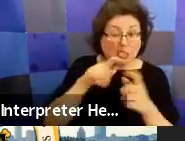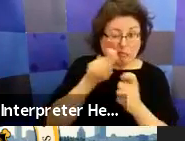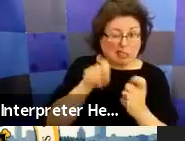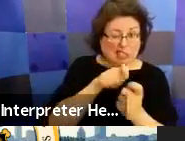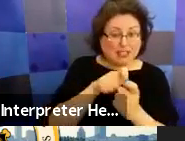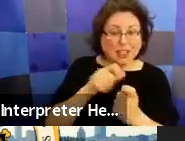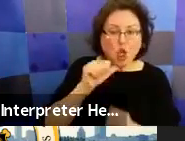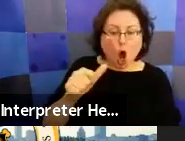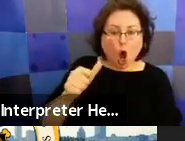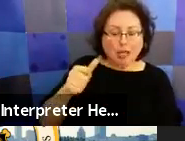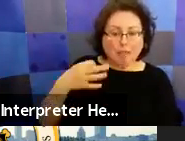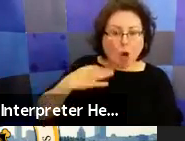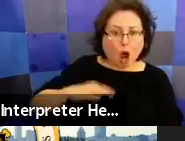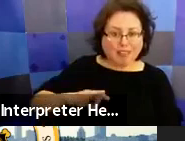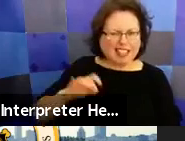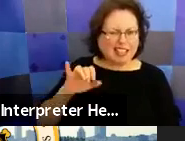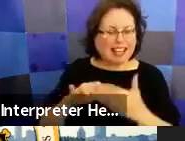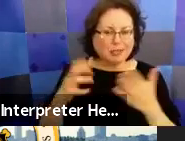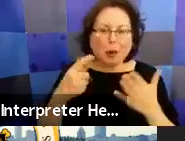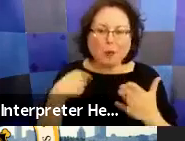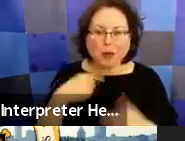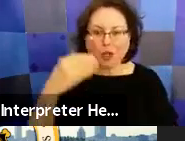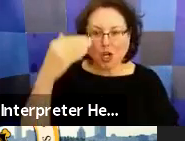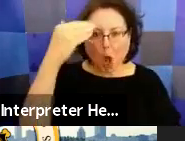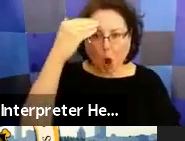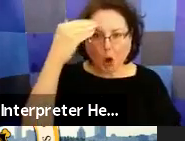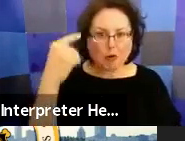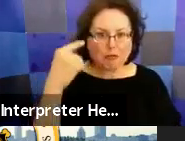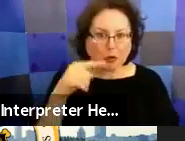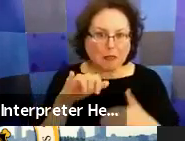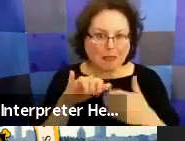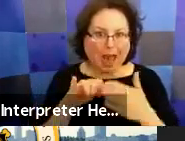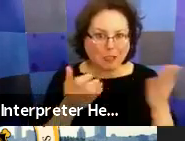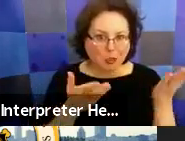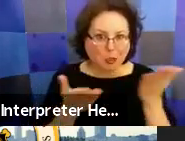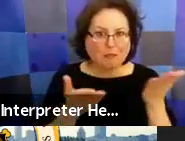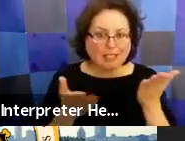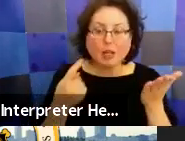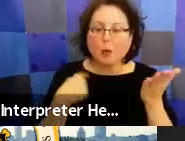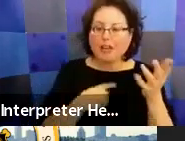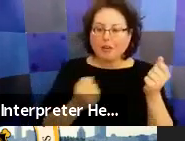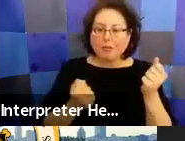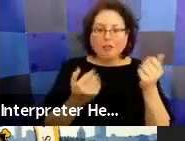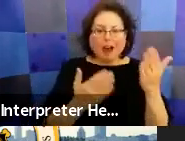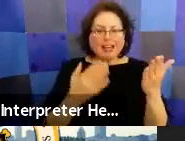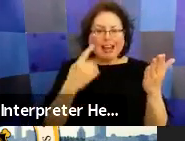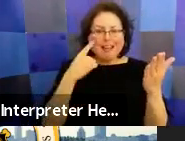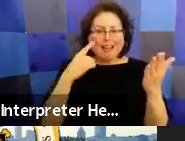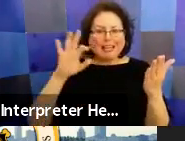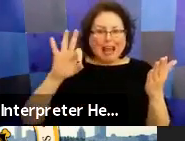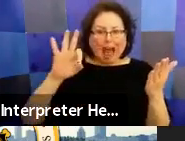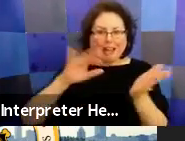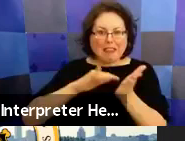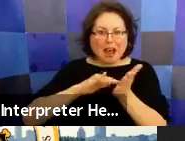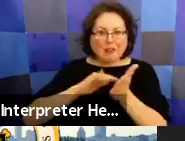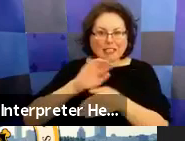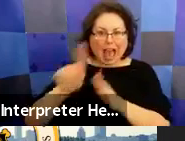And I think that's one of the things we're really well known for. We've provided, I think, close to 9,000 hours